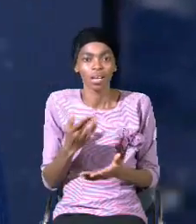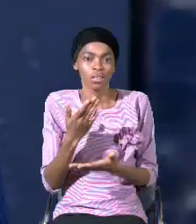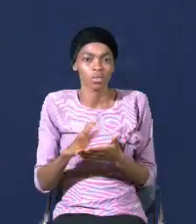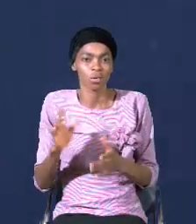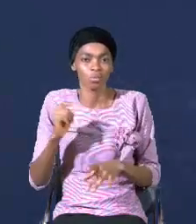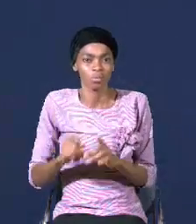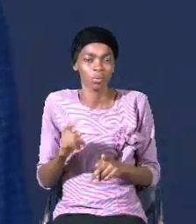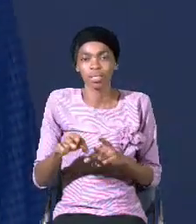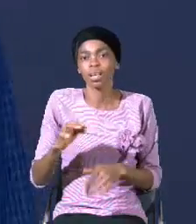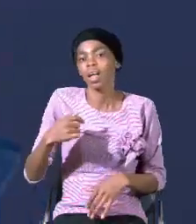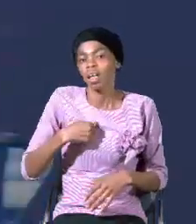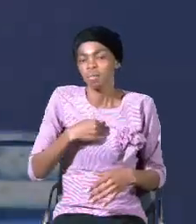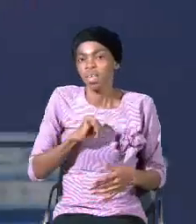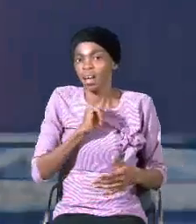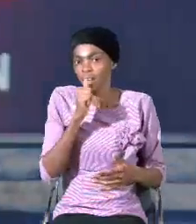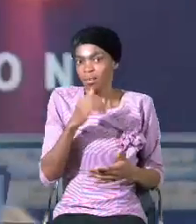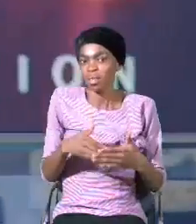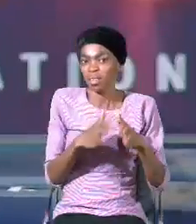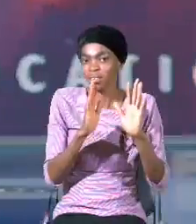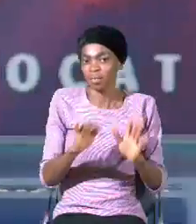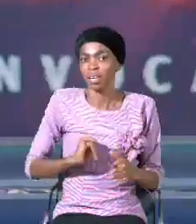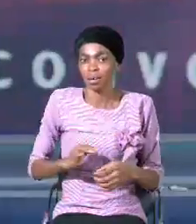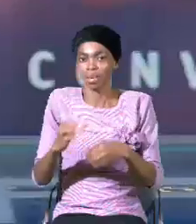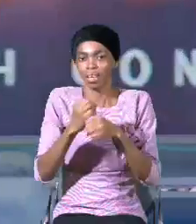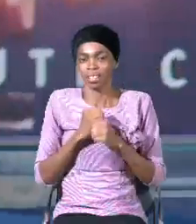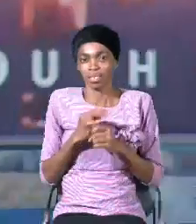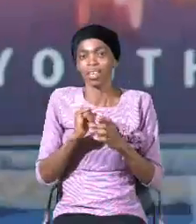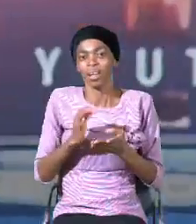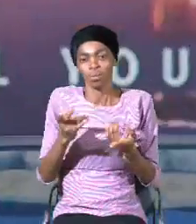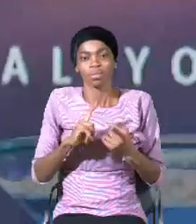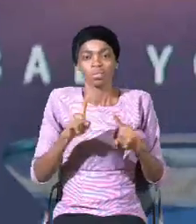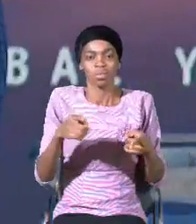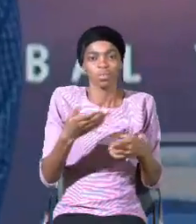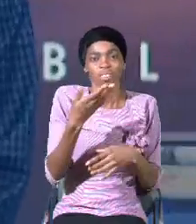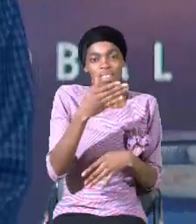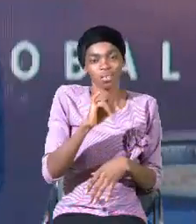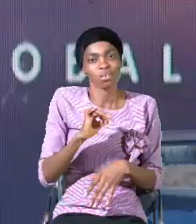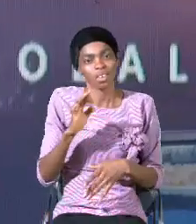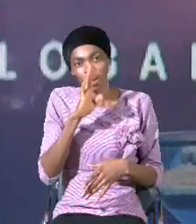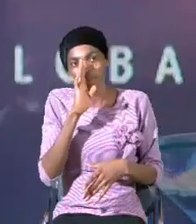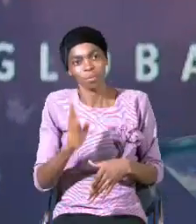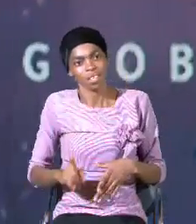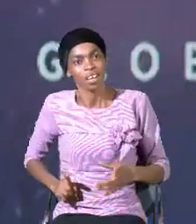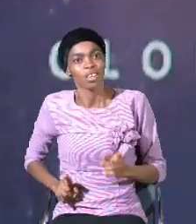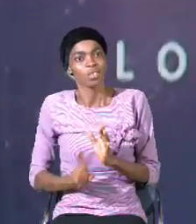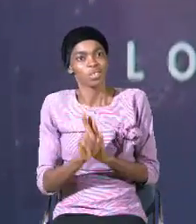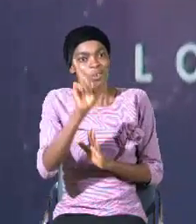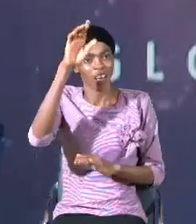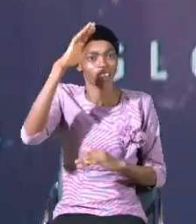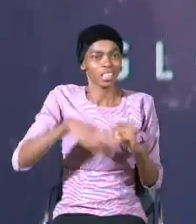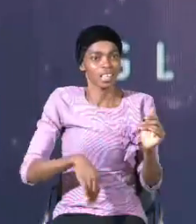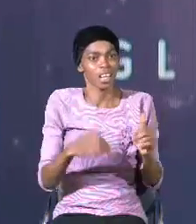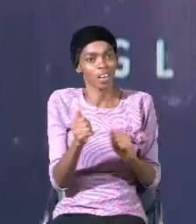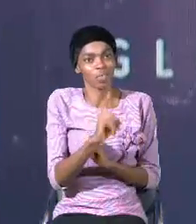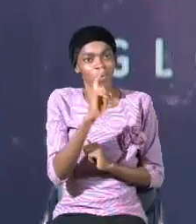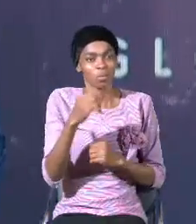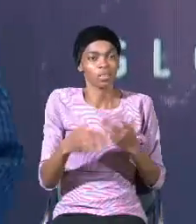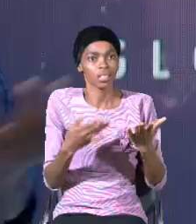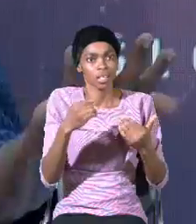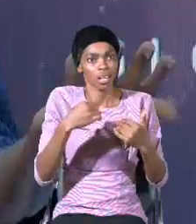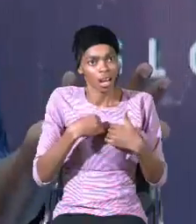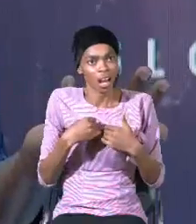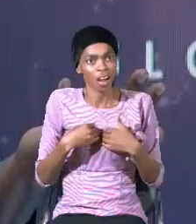an achiever, and I want to go there so that I can be taller than everybody there. They have stature,